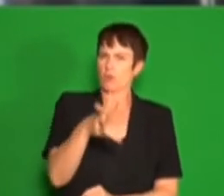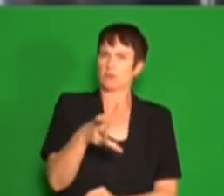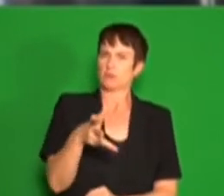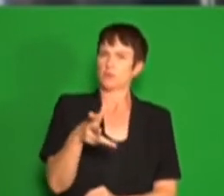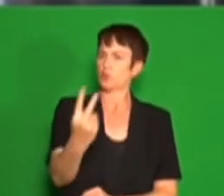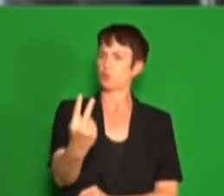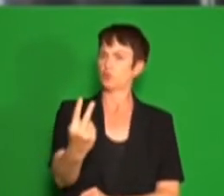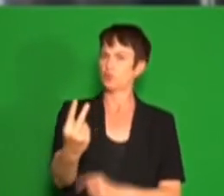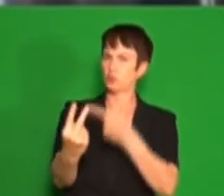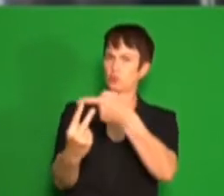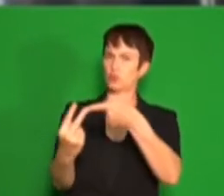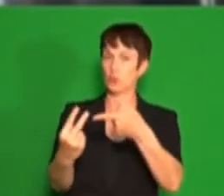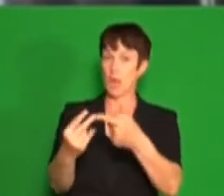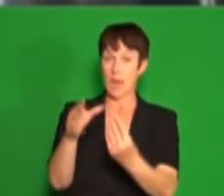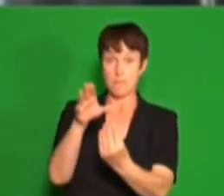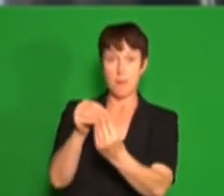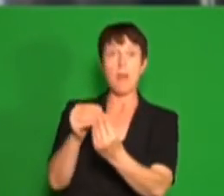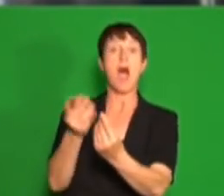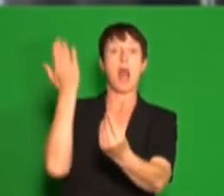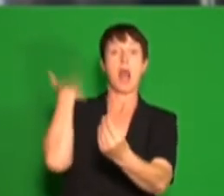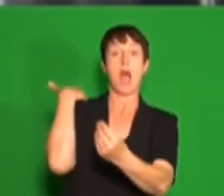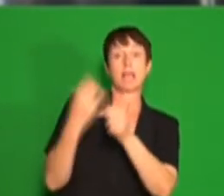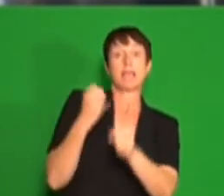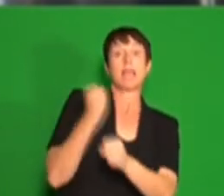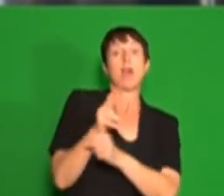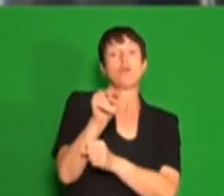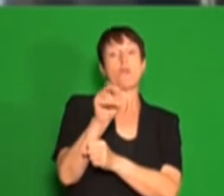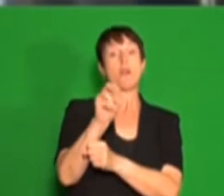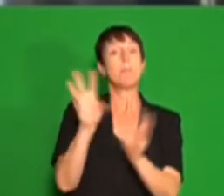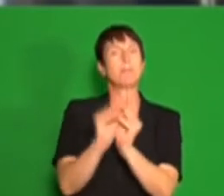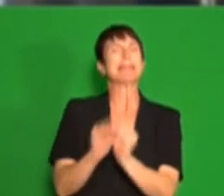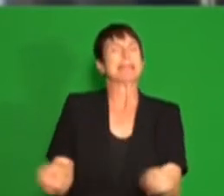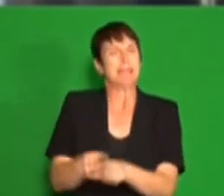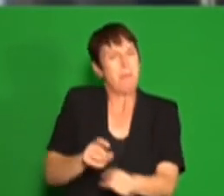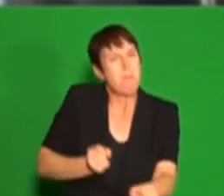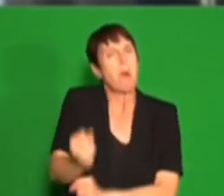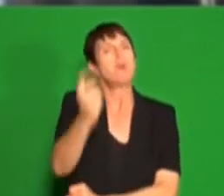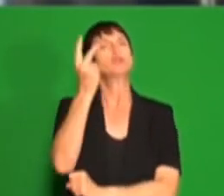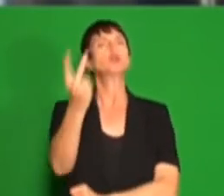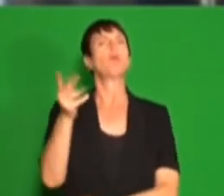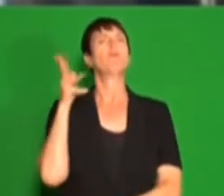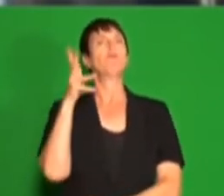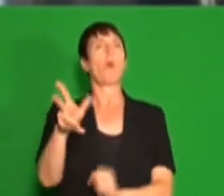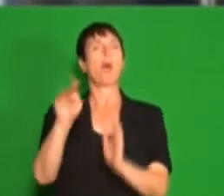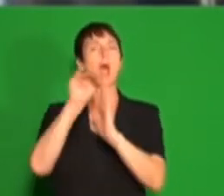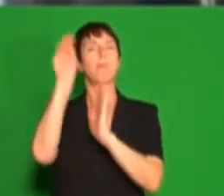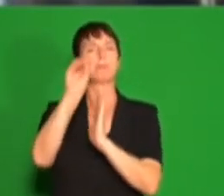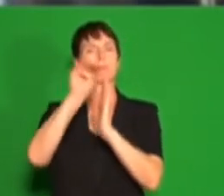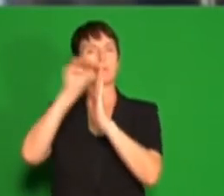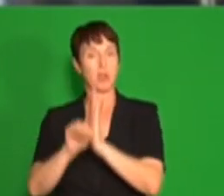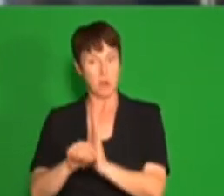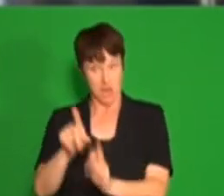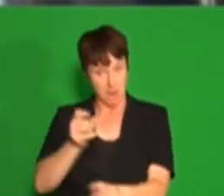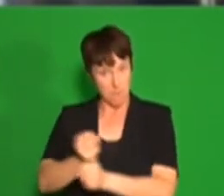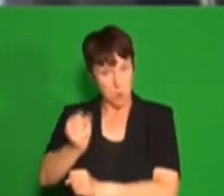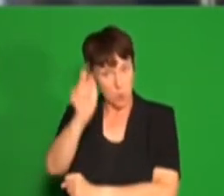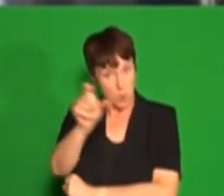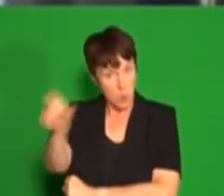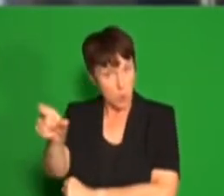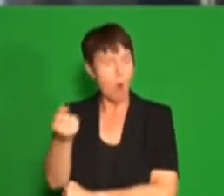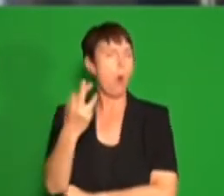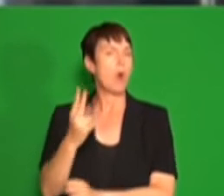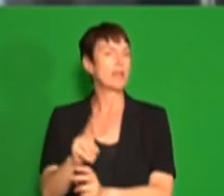these the same two members from the last meeting? How does the SARB see the risks? This question is from Prinesha. How does the SARB see the risk